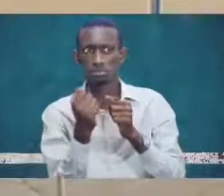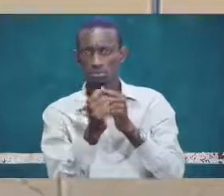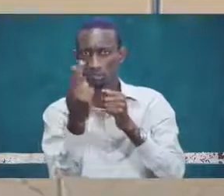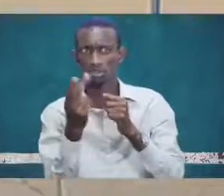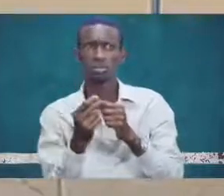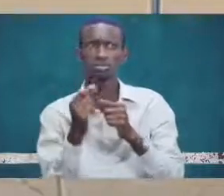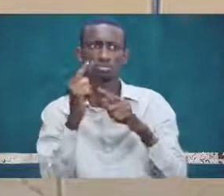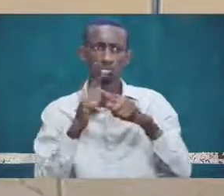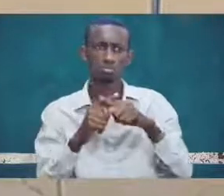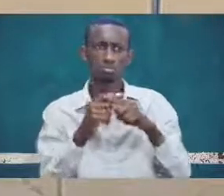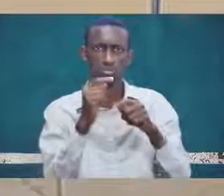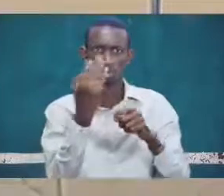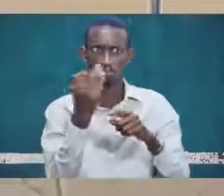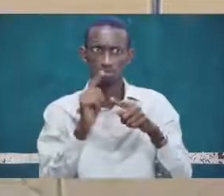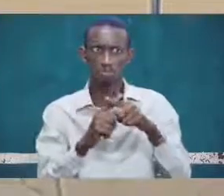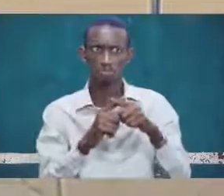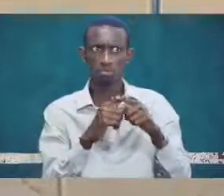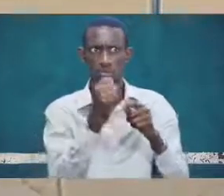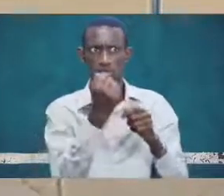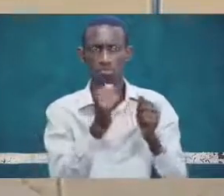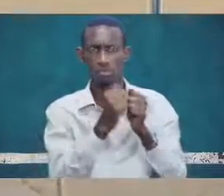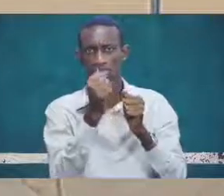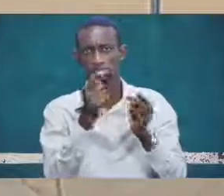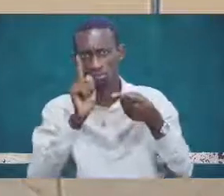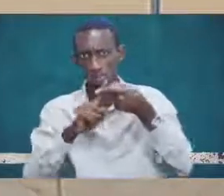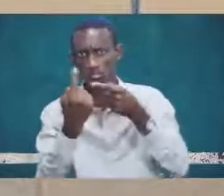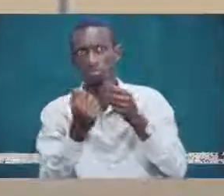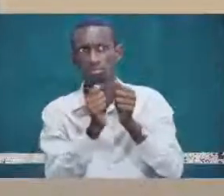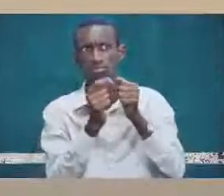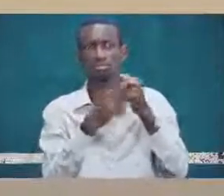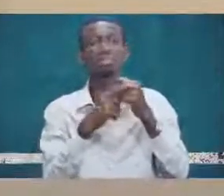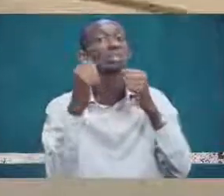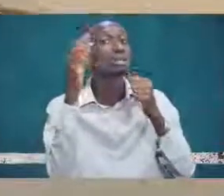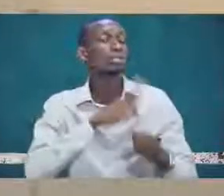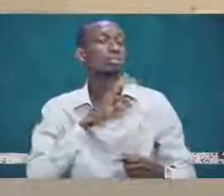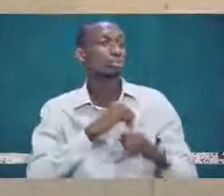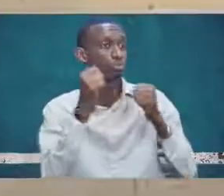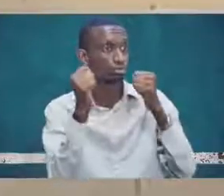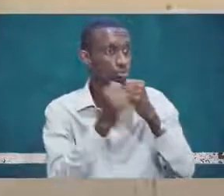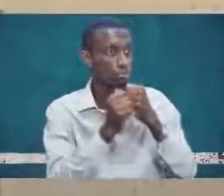16,200 Rwandan francs. As a summary,